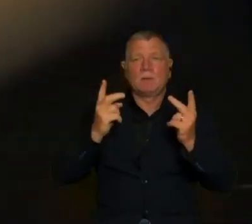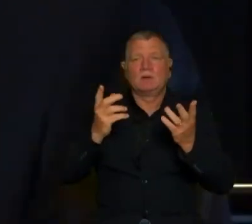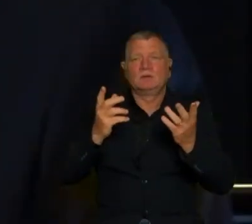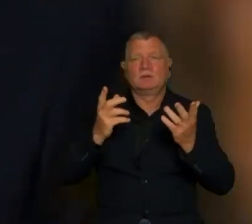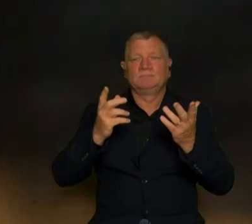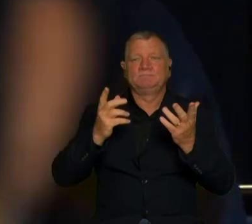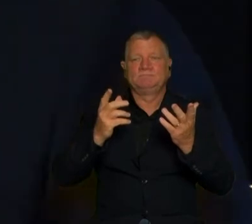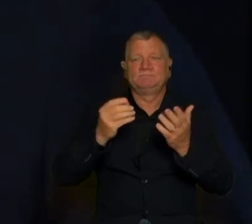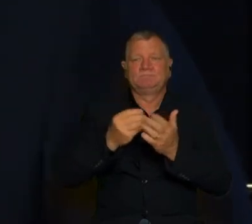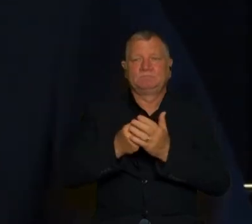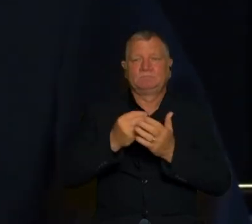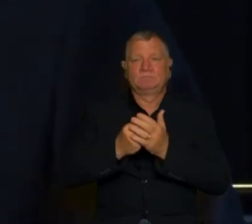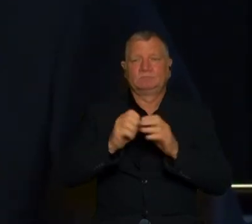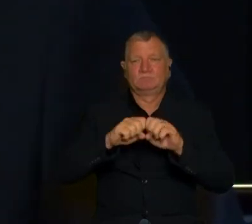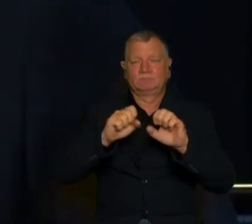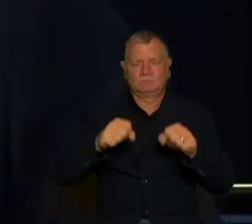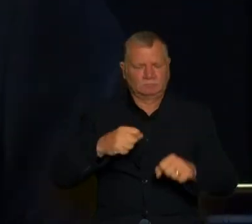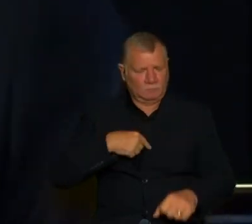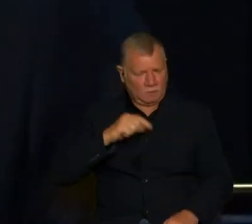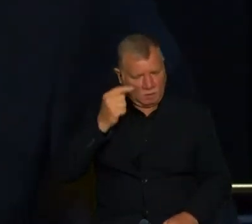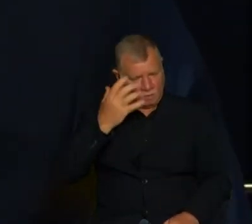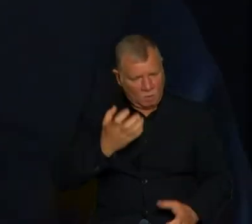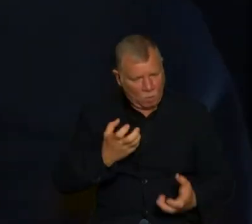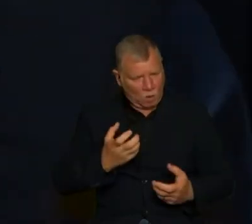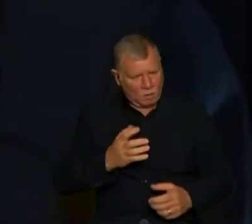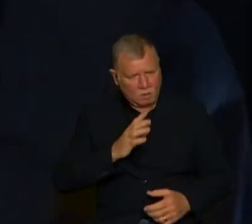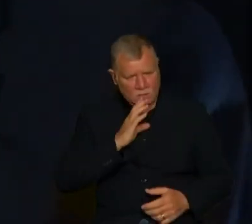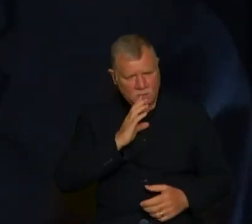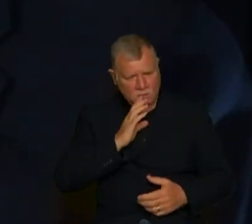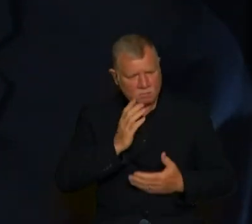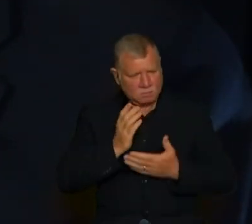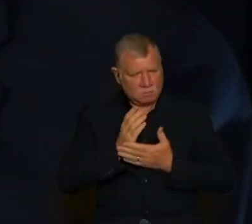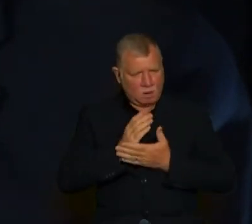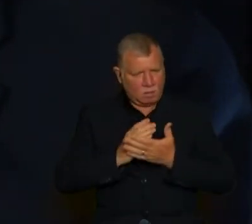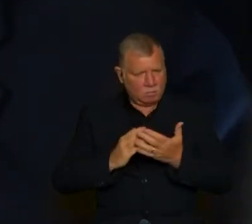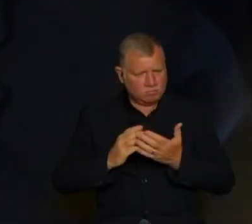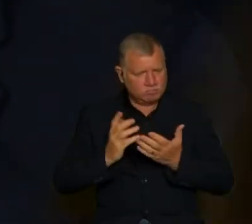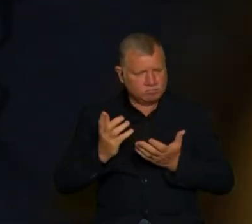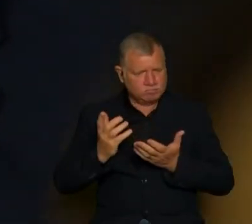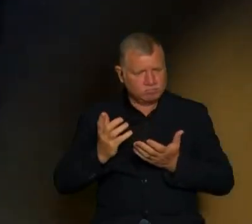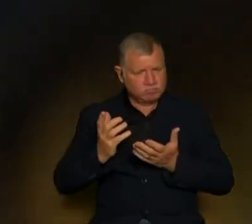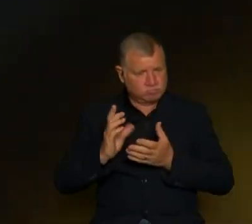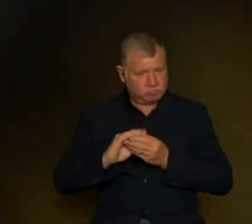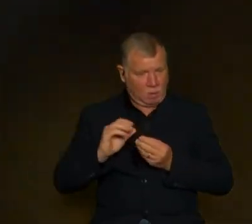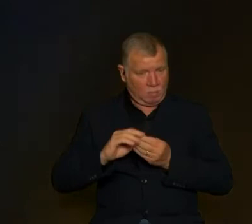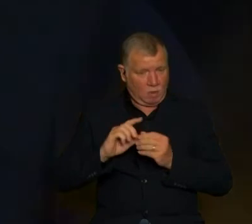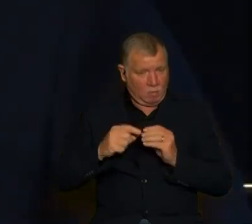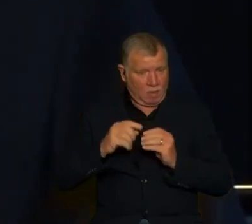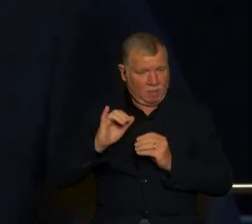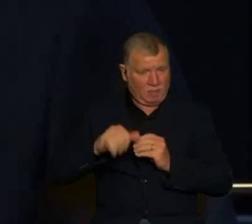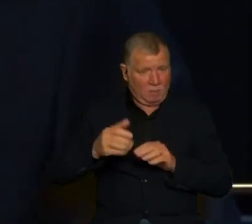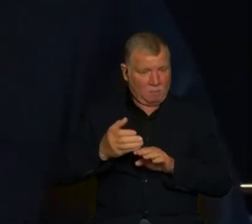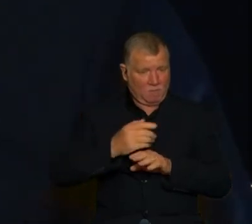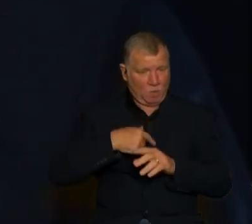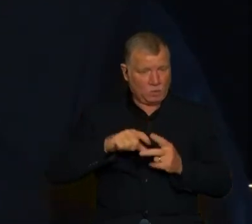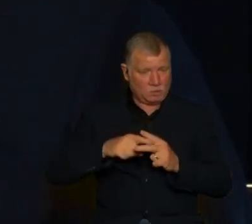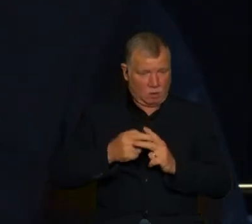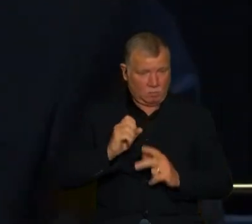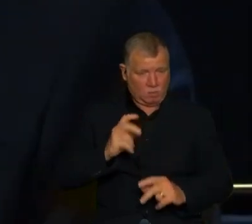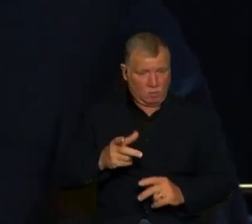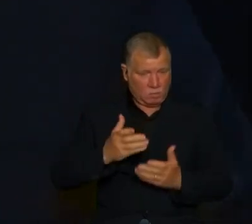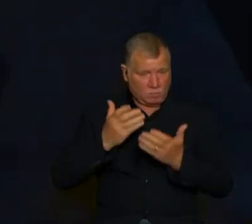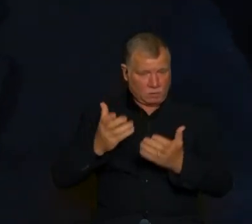systems. The governor, I believe, would like to make some remarks about this before we start